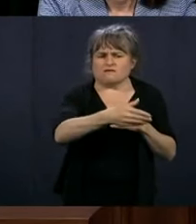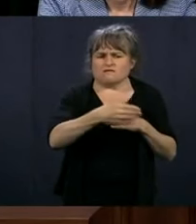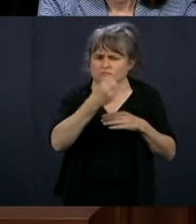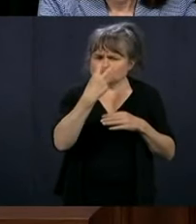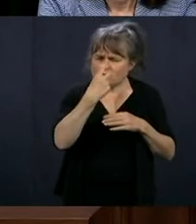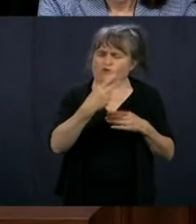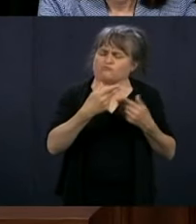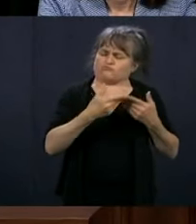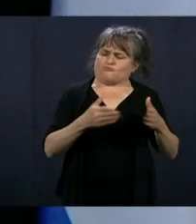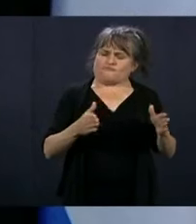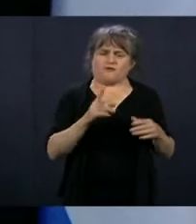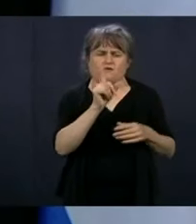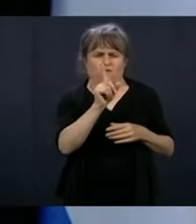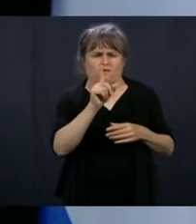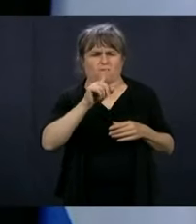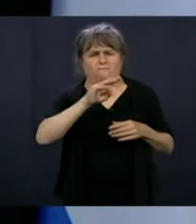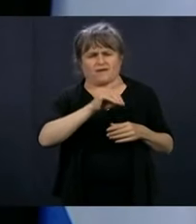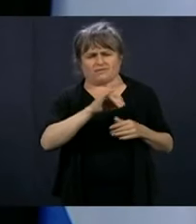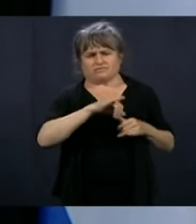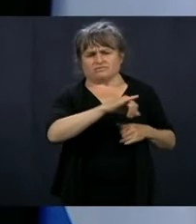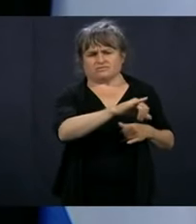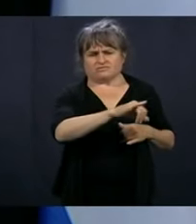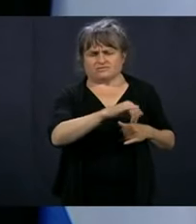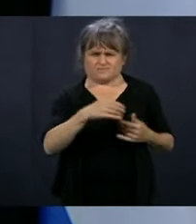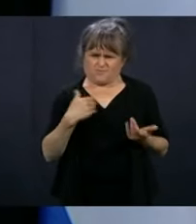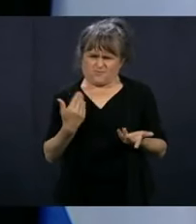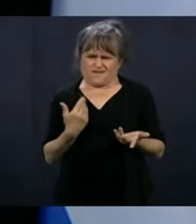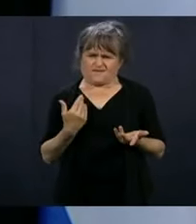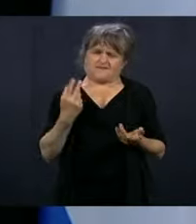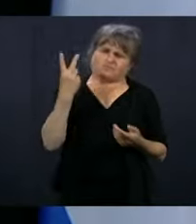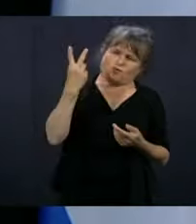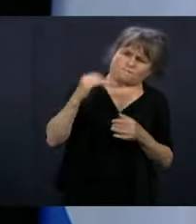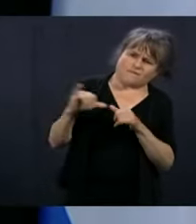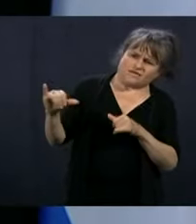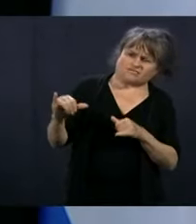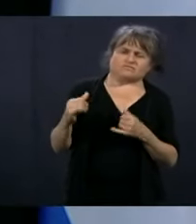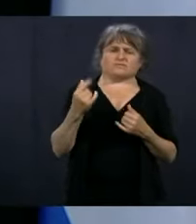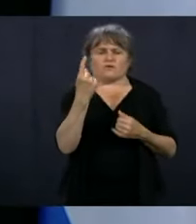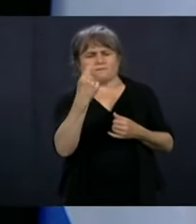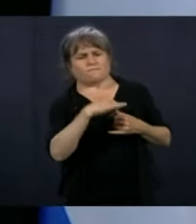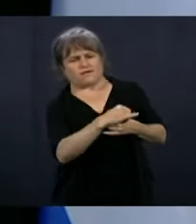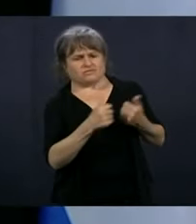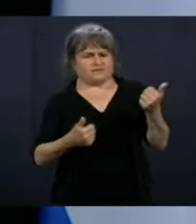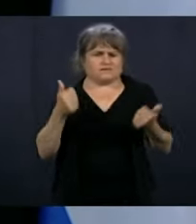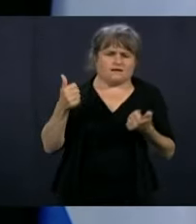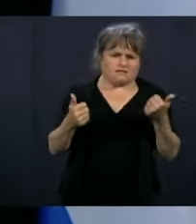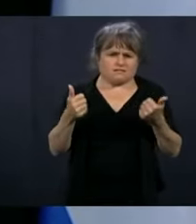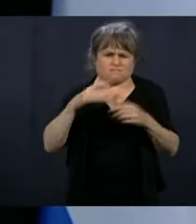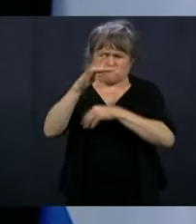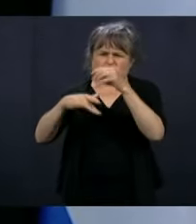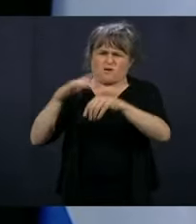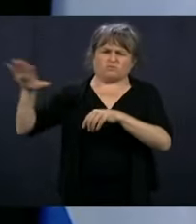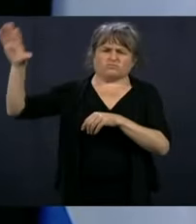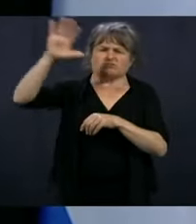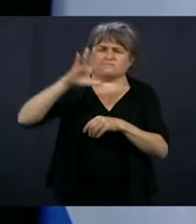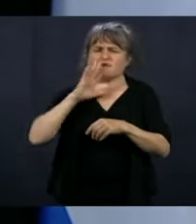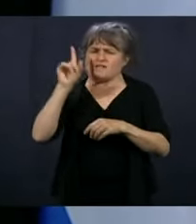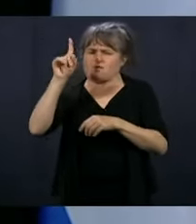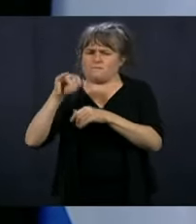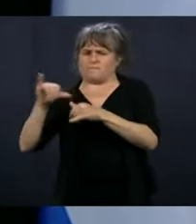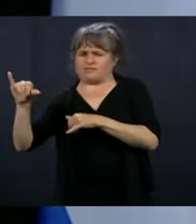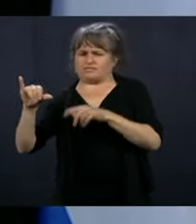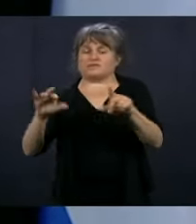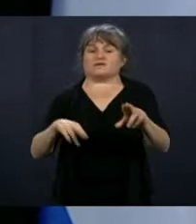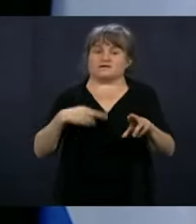meter. Why are we different from the rest of the world, and when is it going to be 1 meter here? What has to be understood is that everything